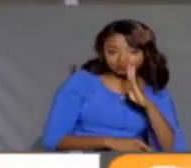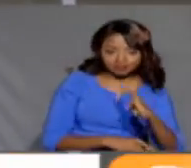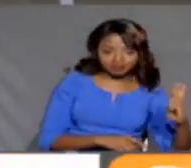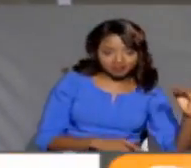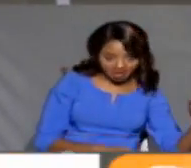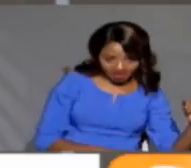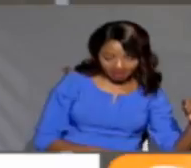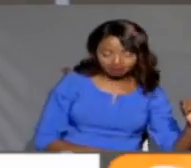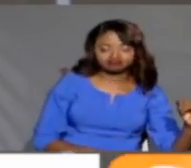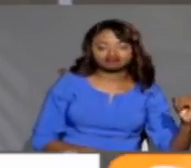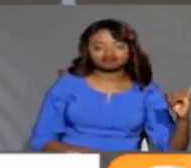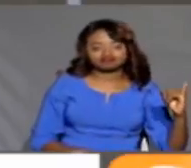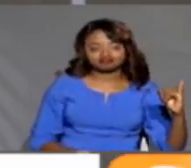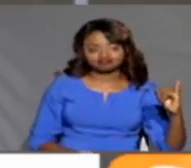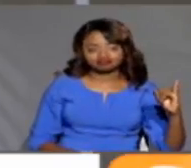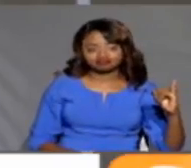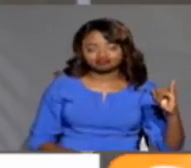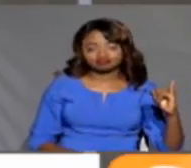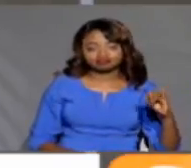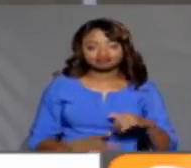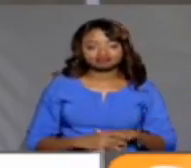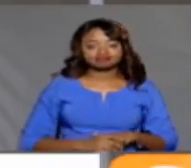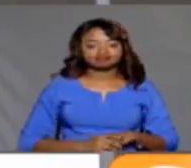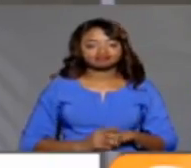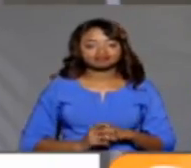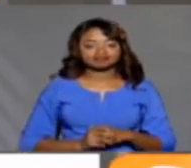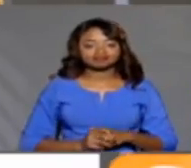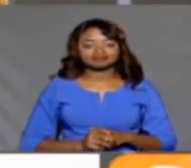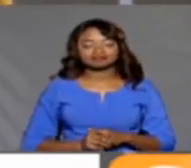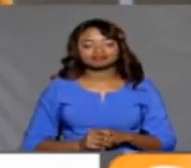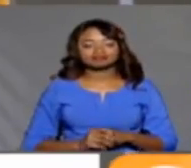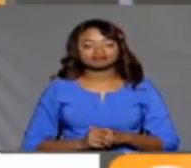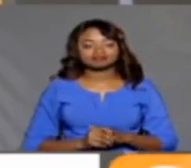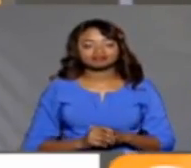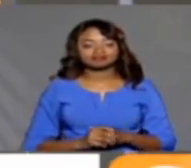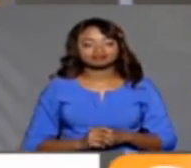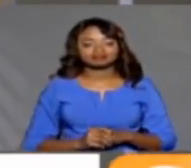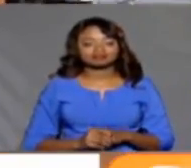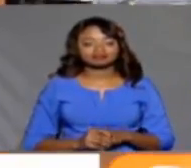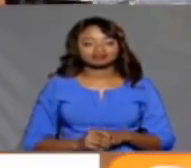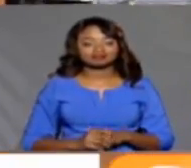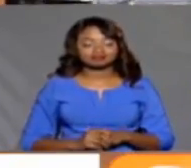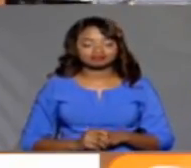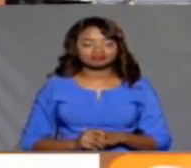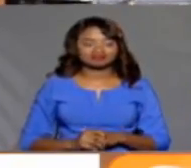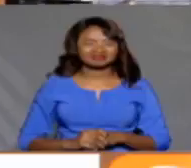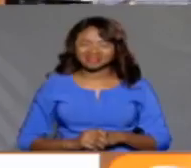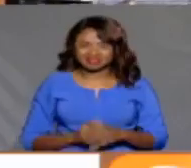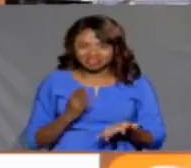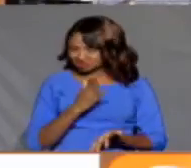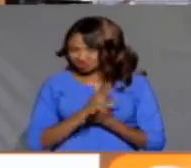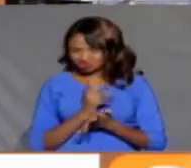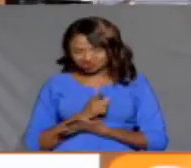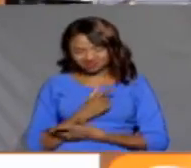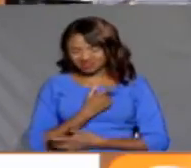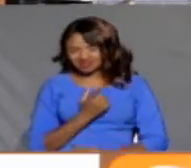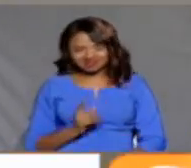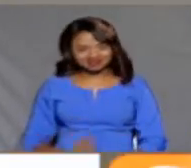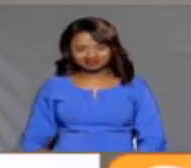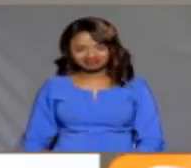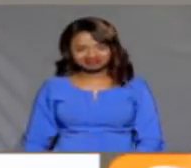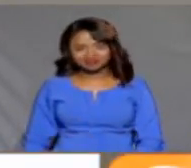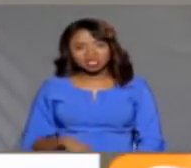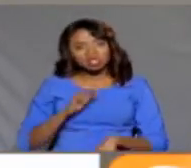seen yet. Handshake we can't talk BBI. Much about it. Handshake BBI. It's important, I think it's such an irony that we